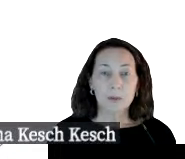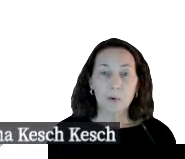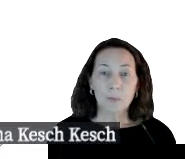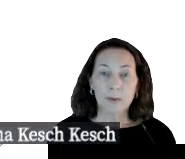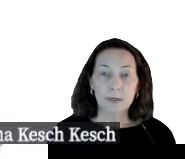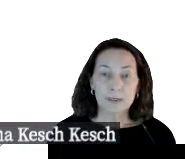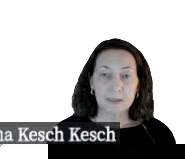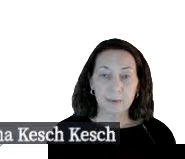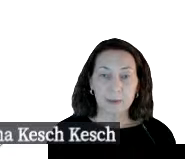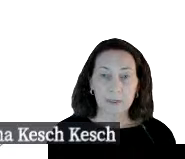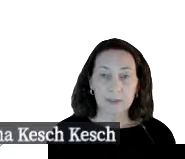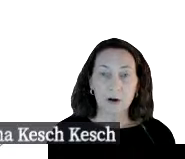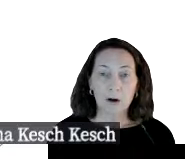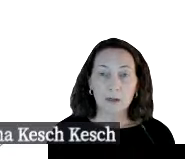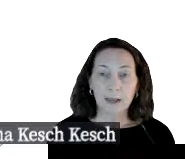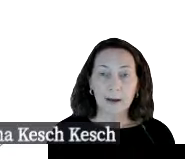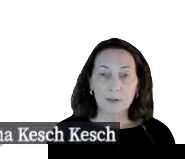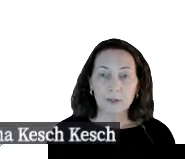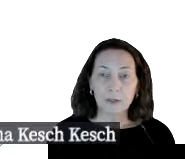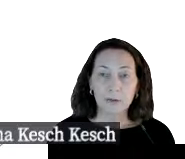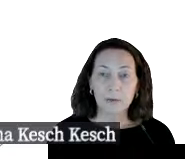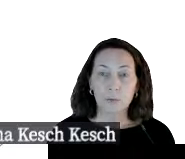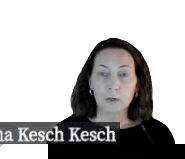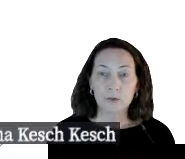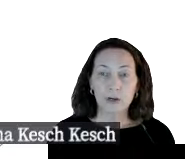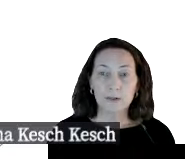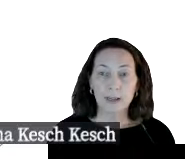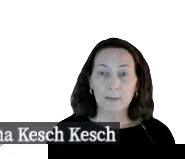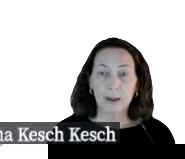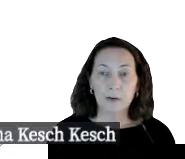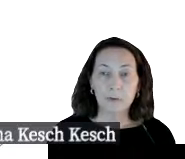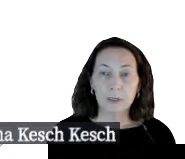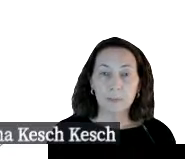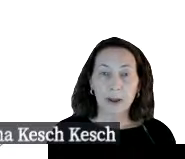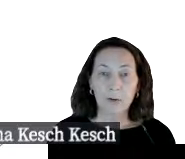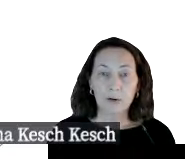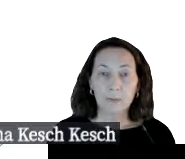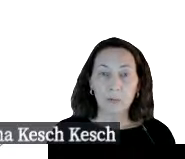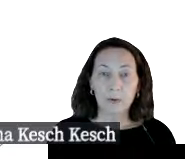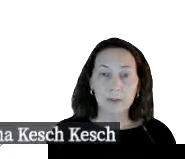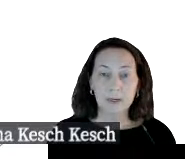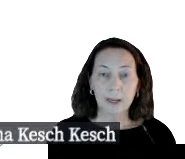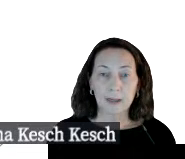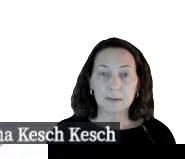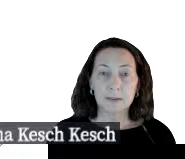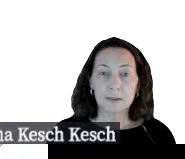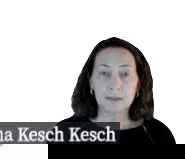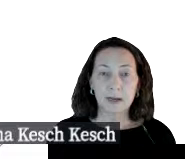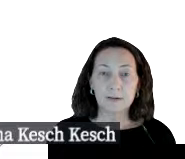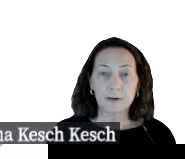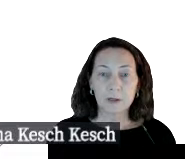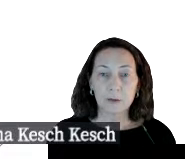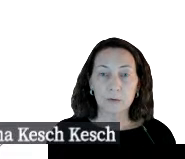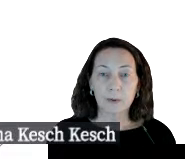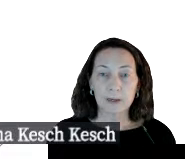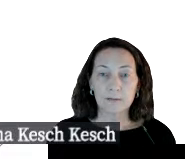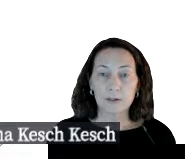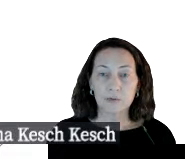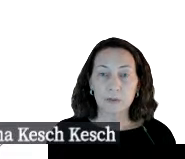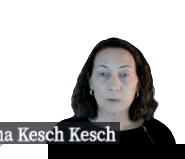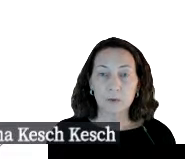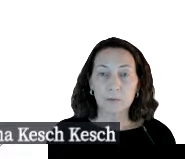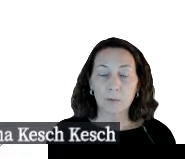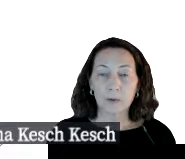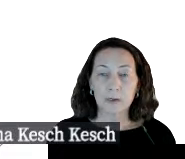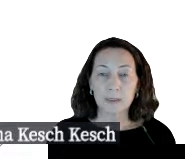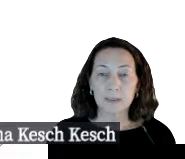Persons with mobility disabilities are allowed to use wheelchairs and manually powered mobility aids designed for use by